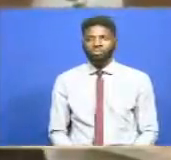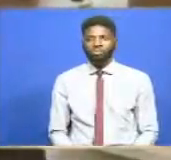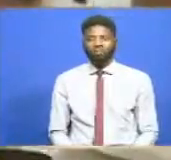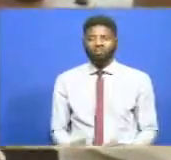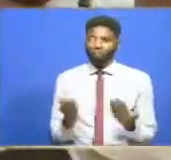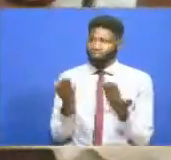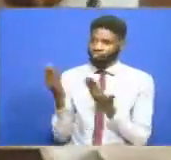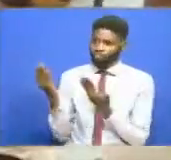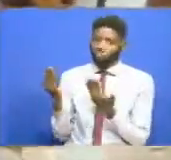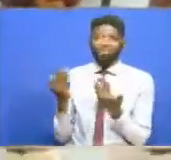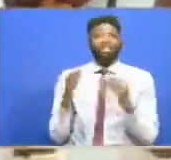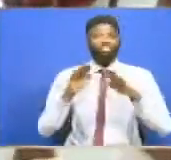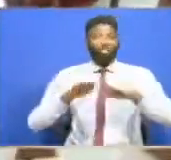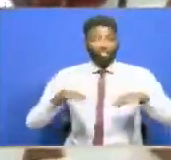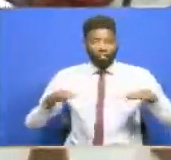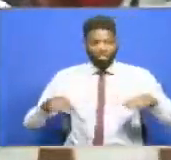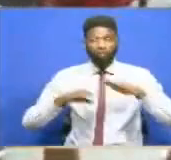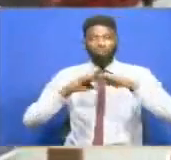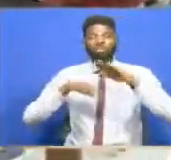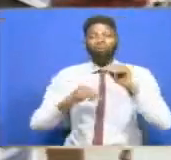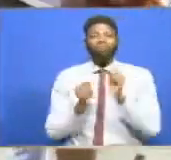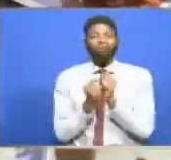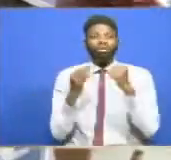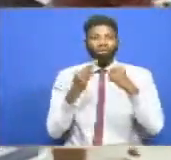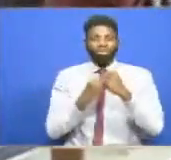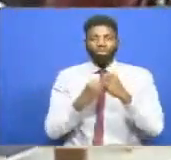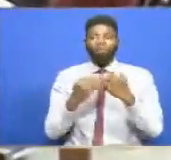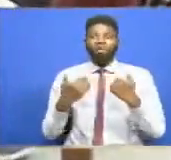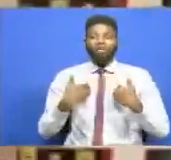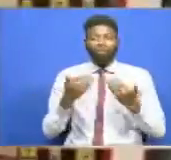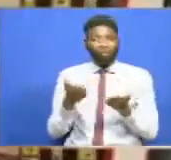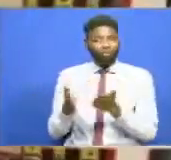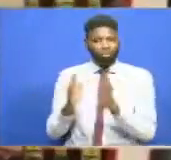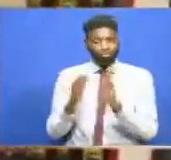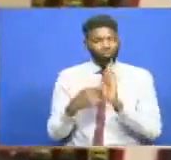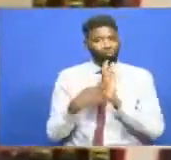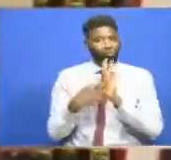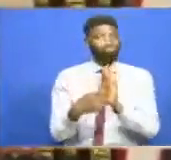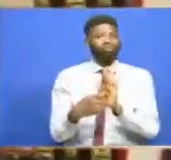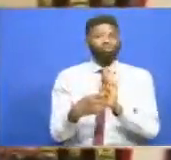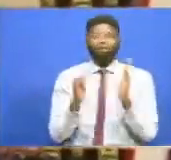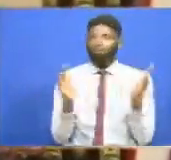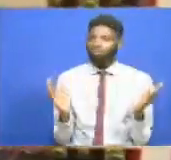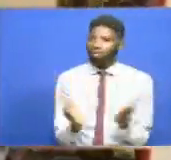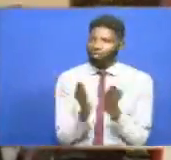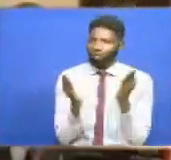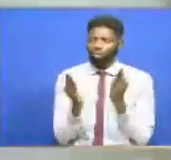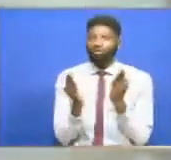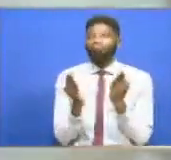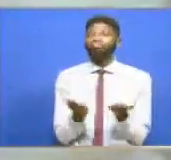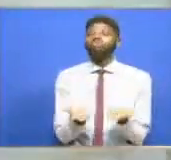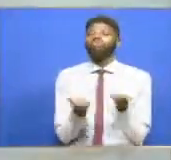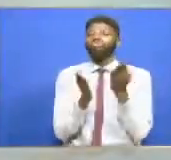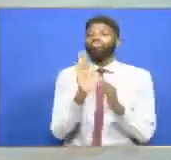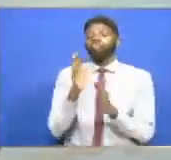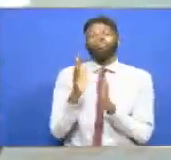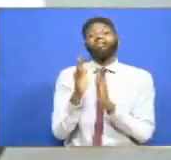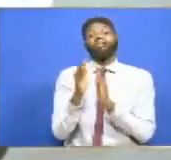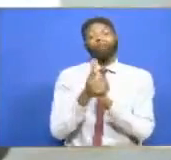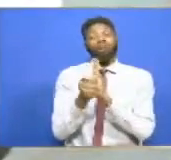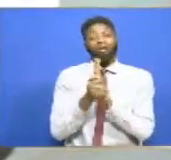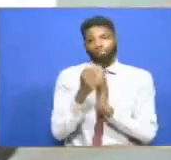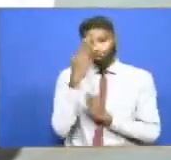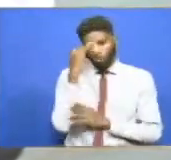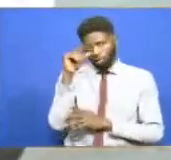Children under the age of 18 now have a platform to showcase, nurture, and probe their talent thanks to the national government support. The Kenya